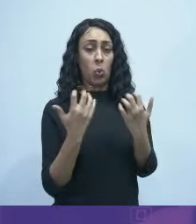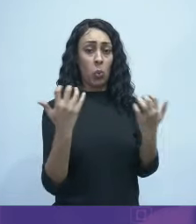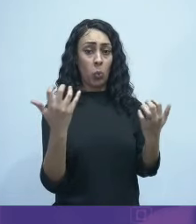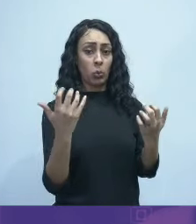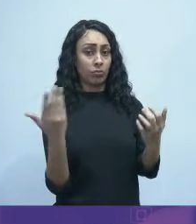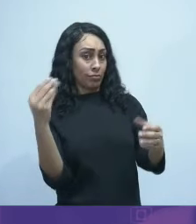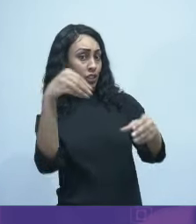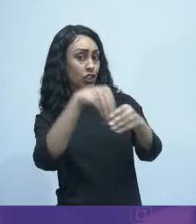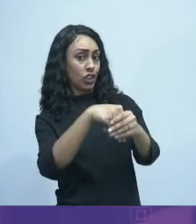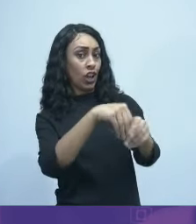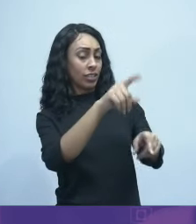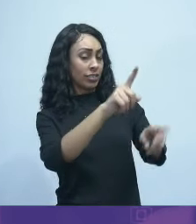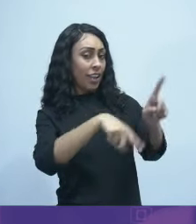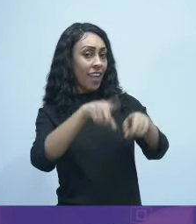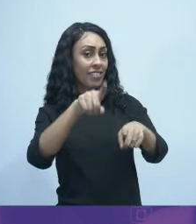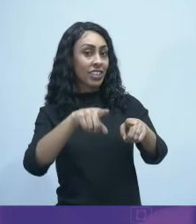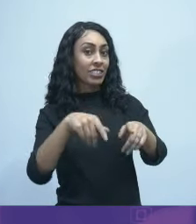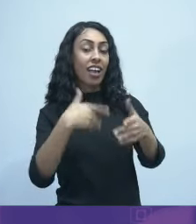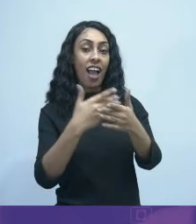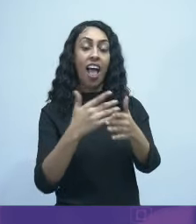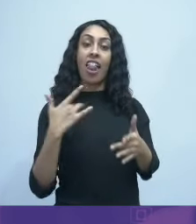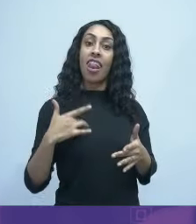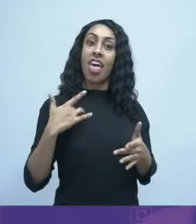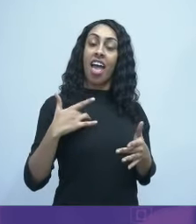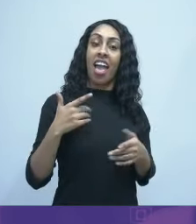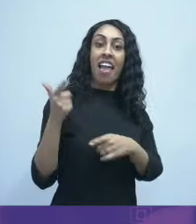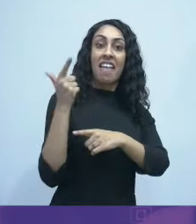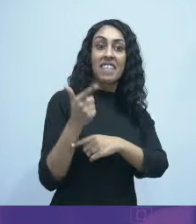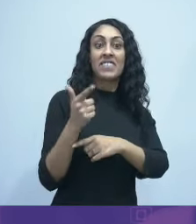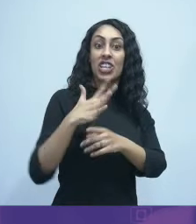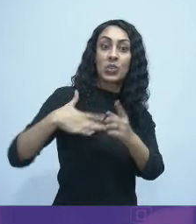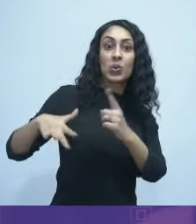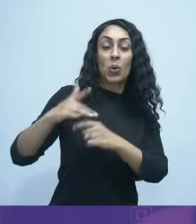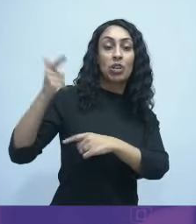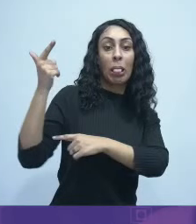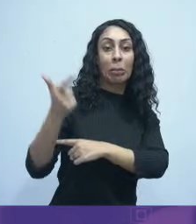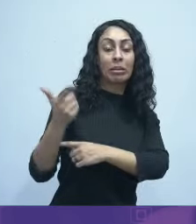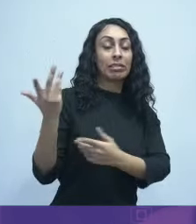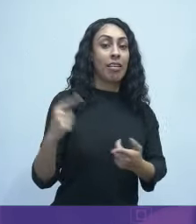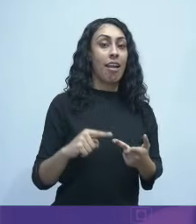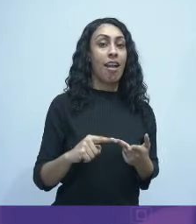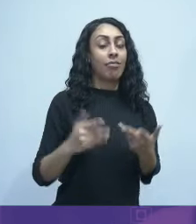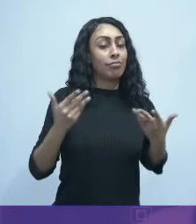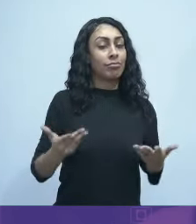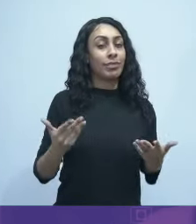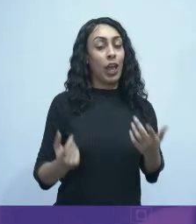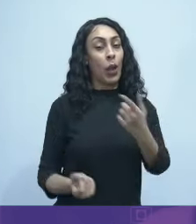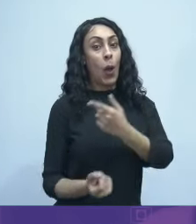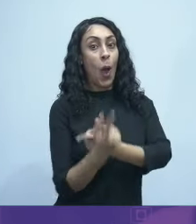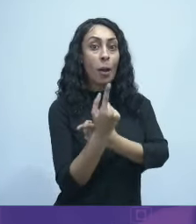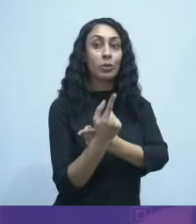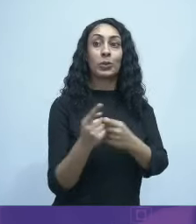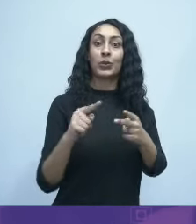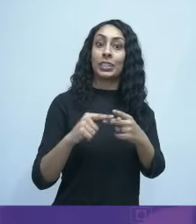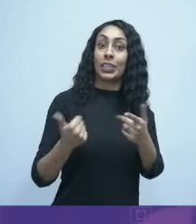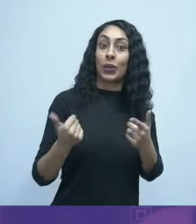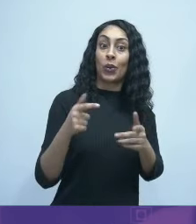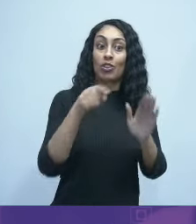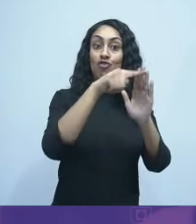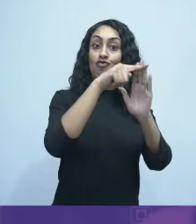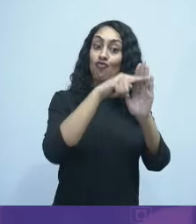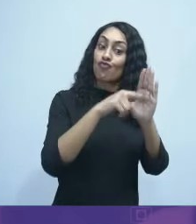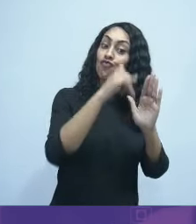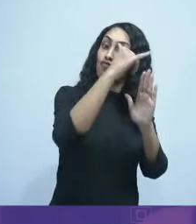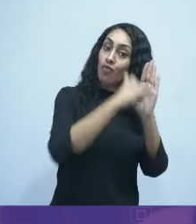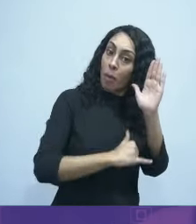have joined the events through online platforms or social media. So today is just a really good opportunity to go through the report